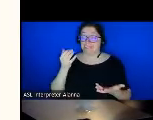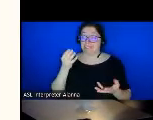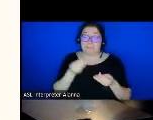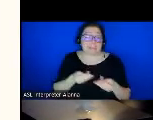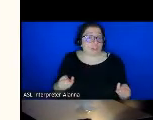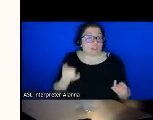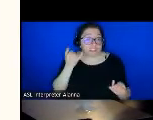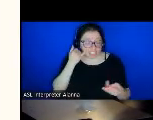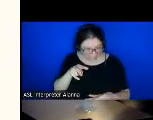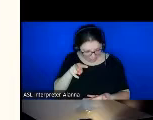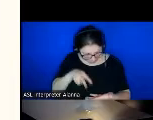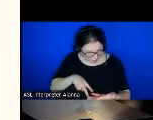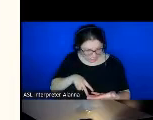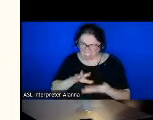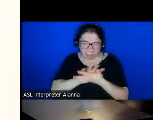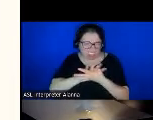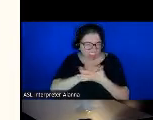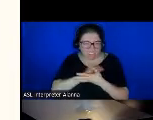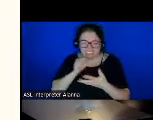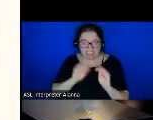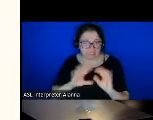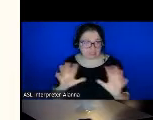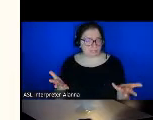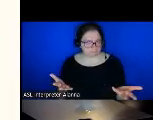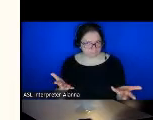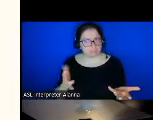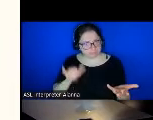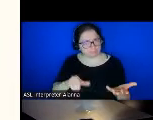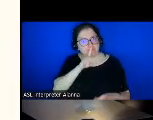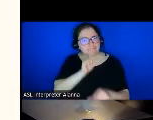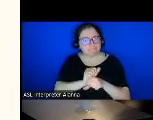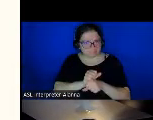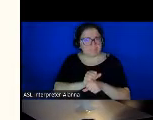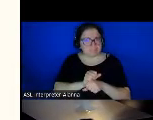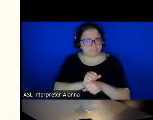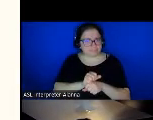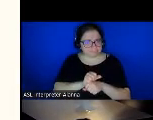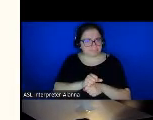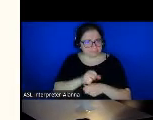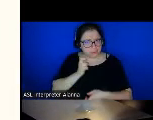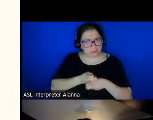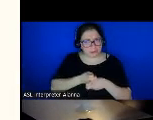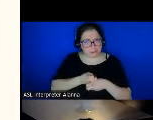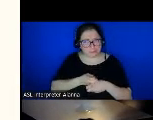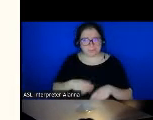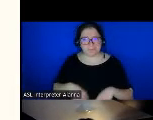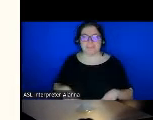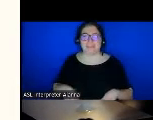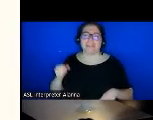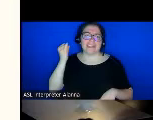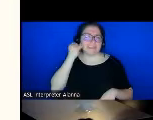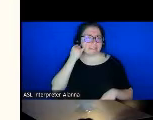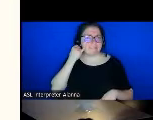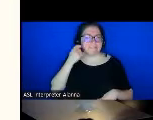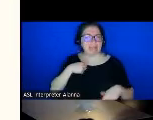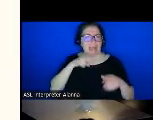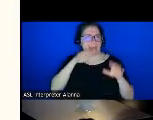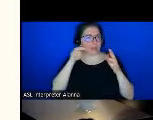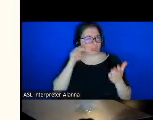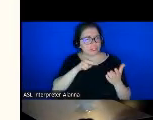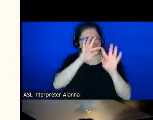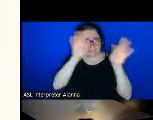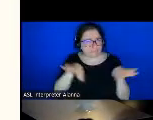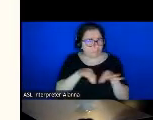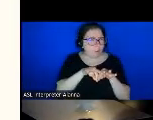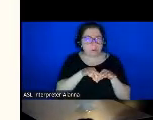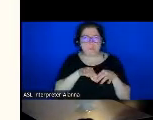we are all really busy on a day-to-day basis and if i'm looking at a form or flyer or voter registration application i can't quite